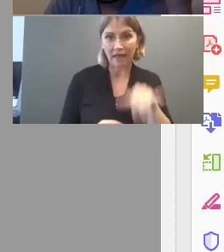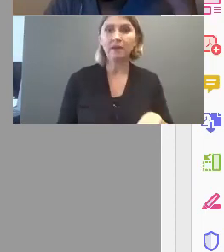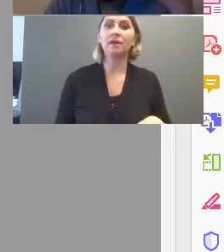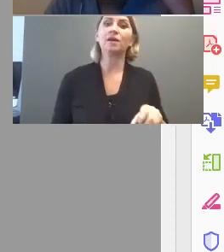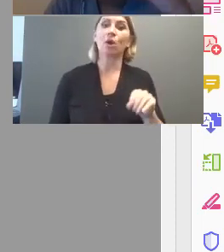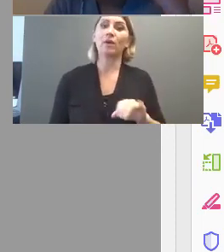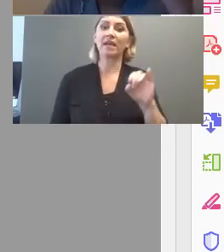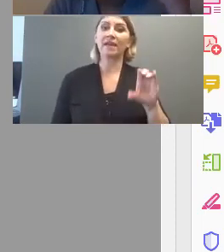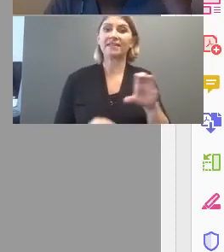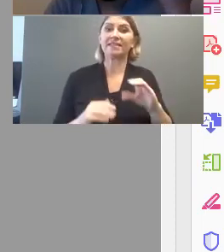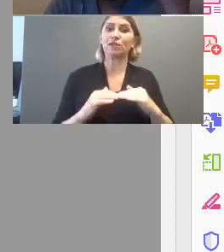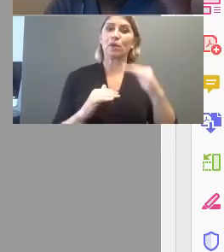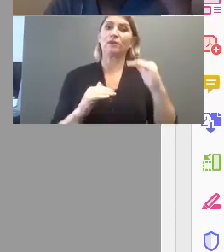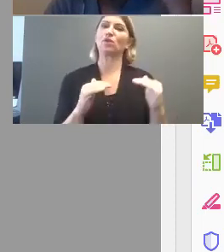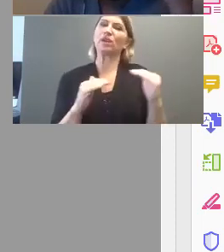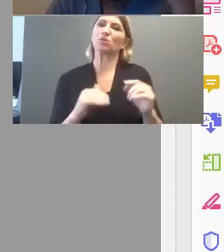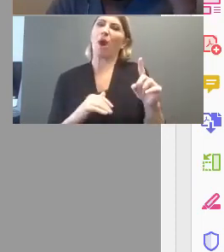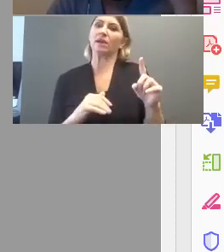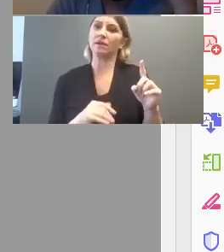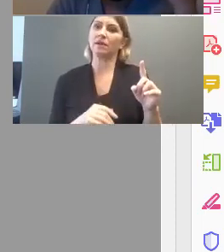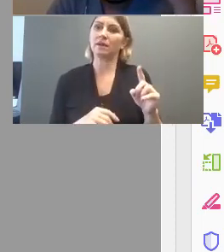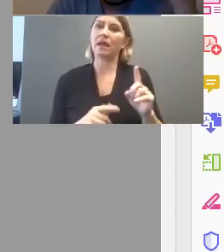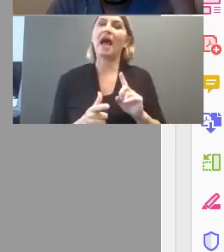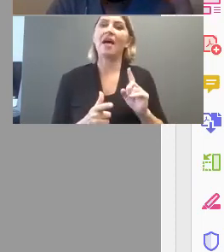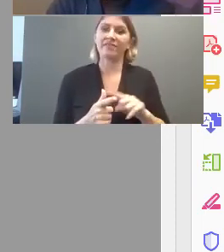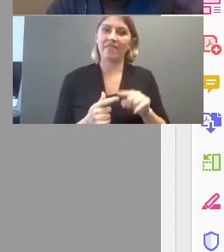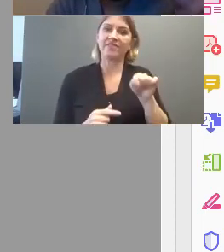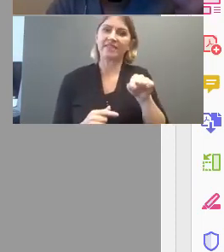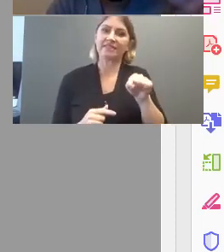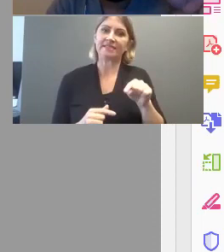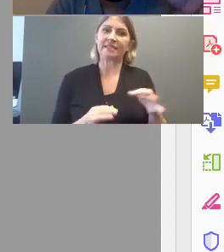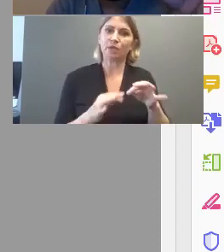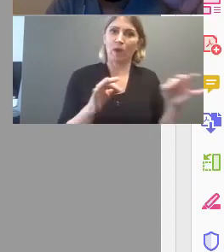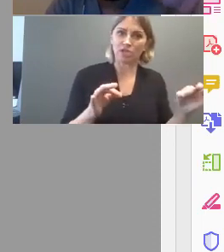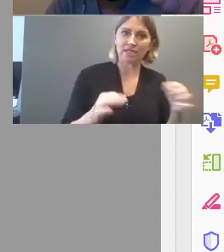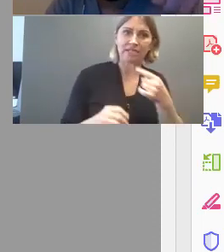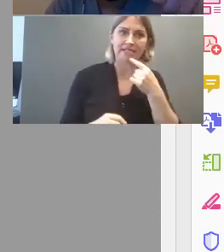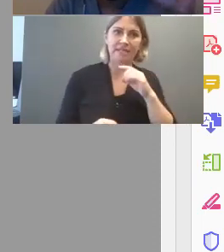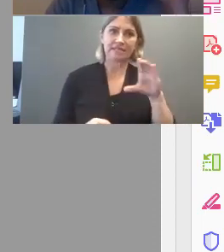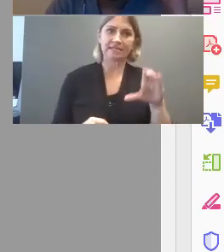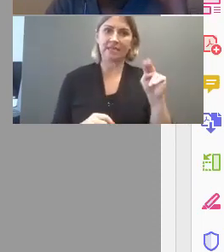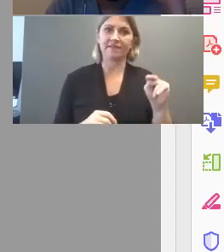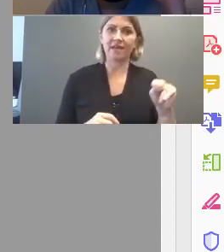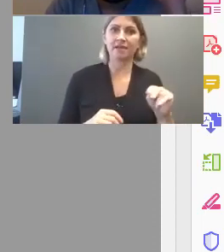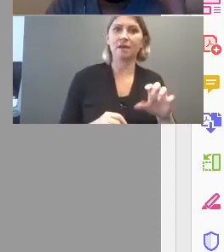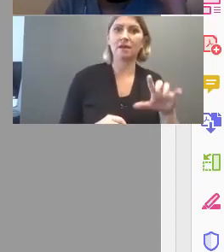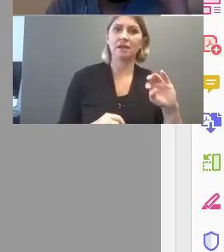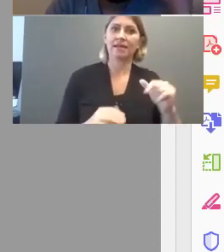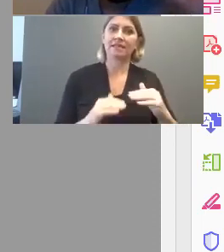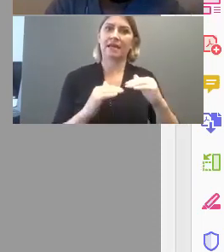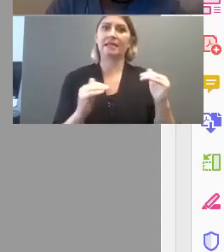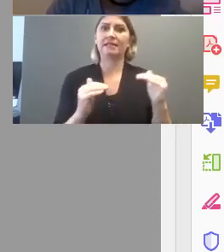if C is greater than equals to 1, then this equation holds that T of n is less than or equal to Cn log